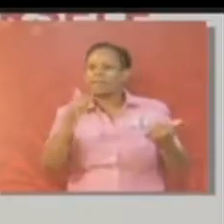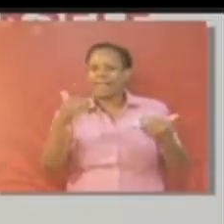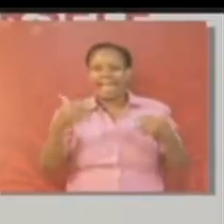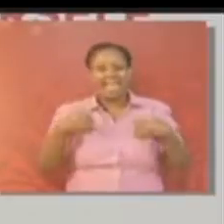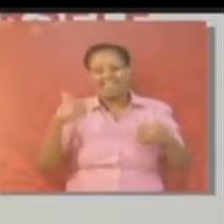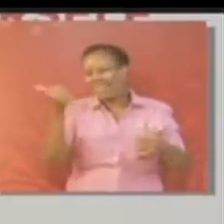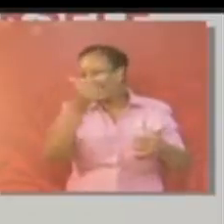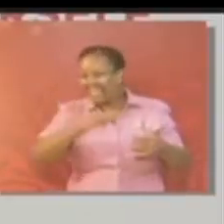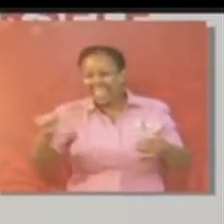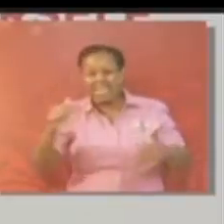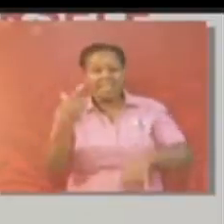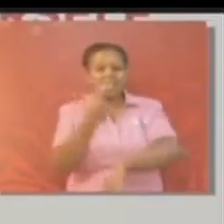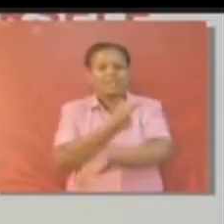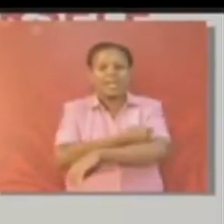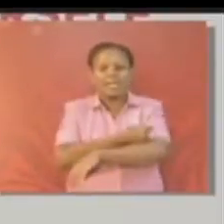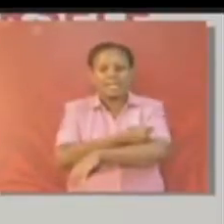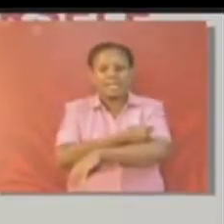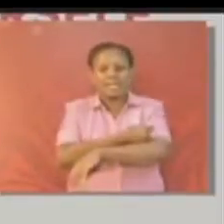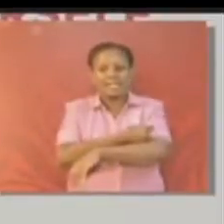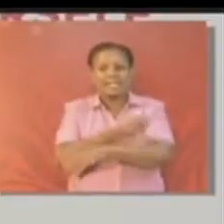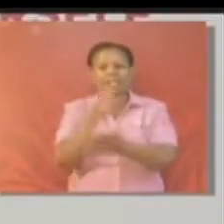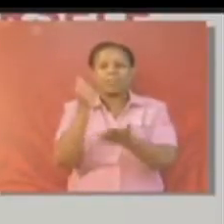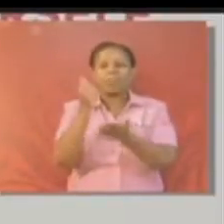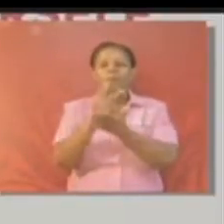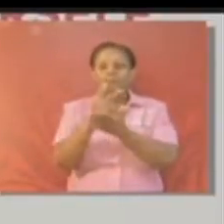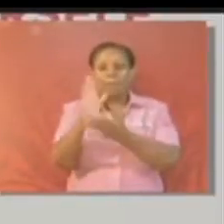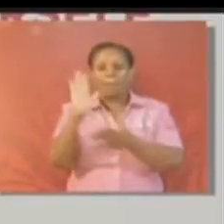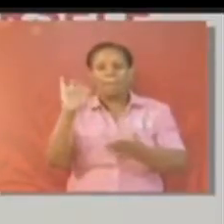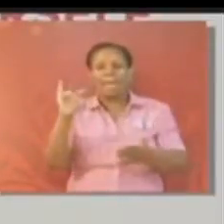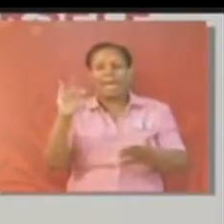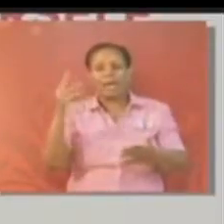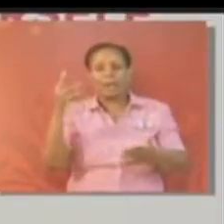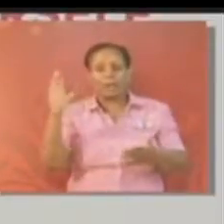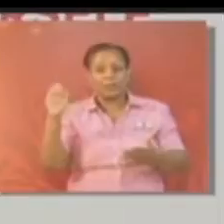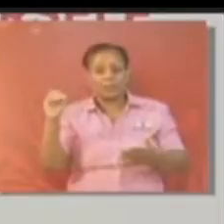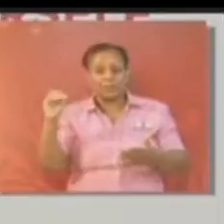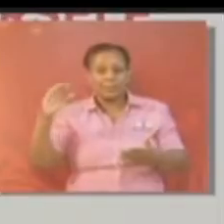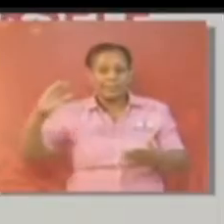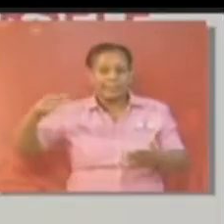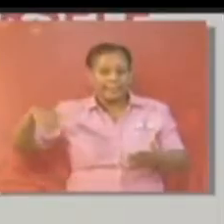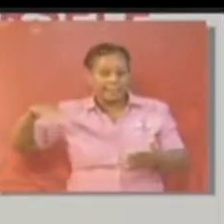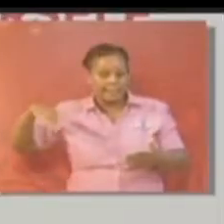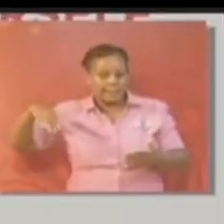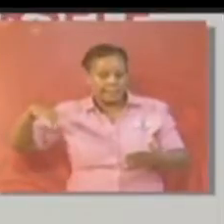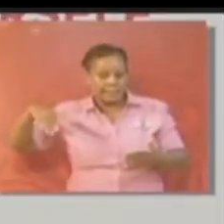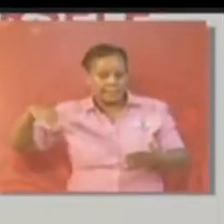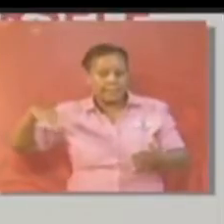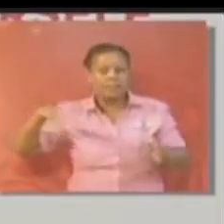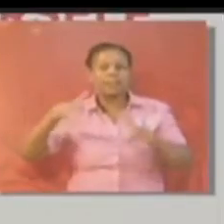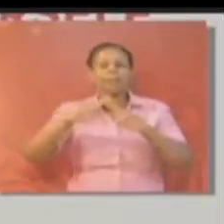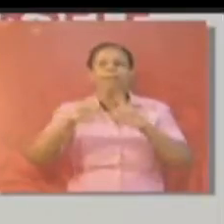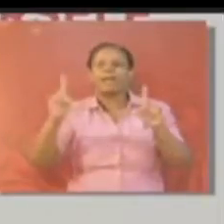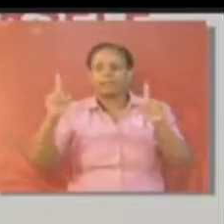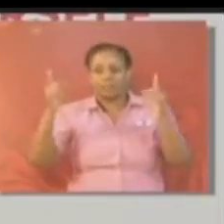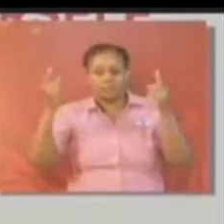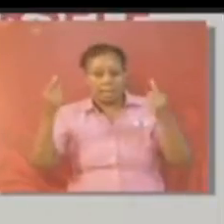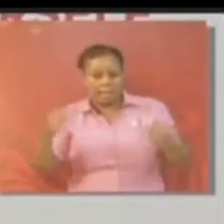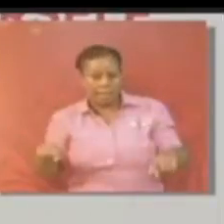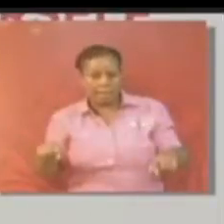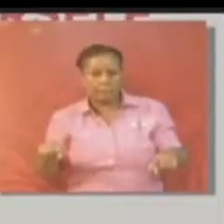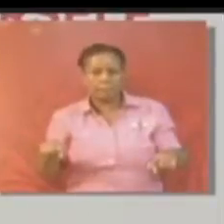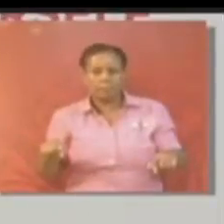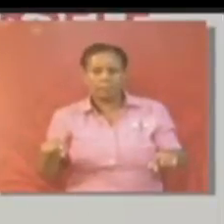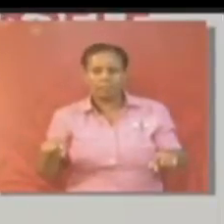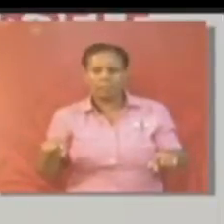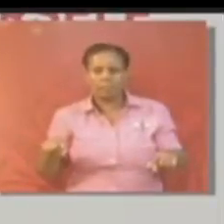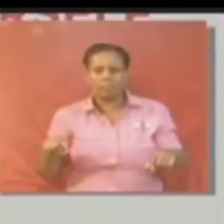by WHO. What has happened is that the Pfizer vaccine has been approved by the